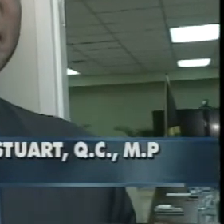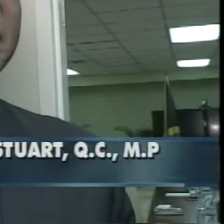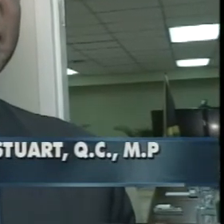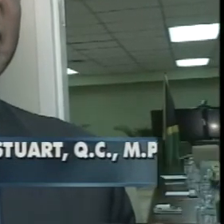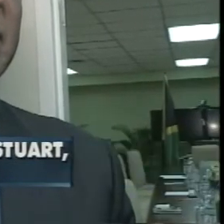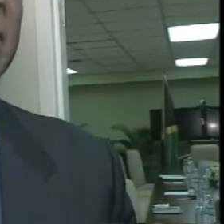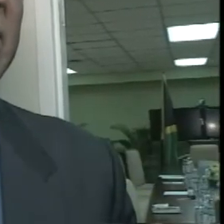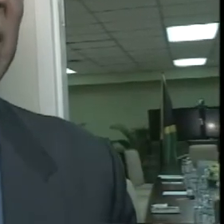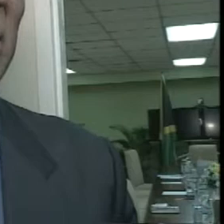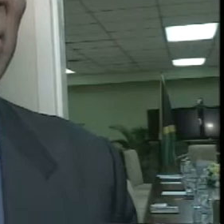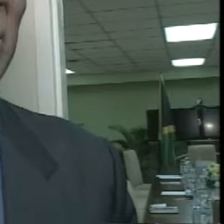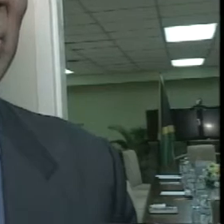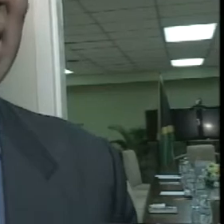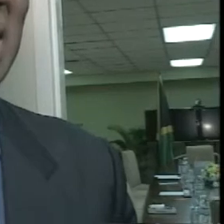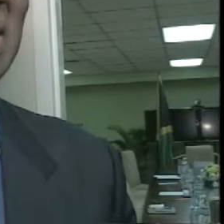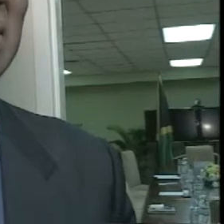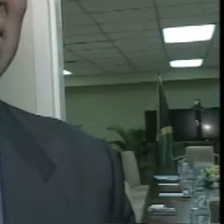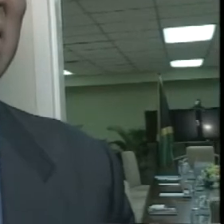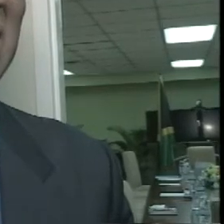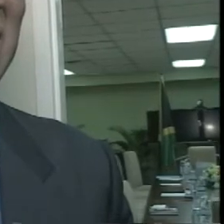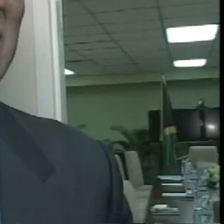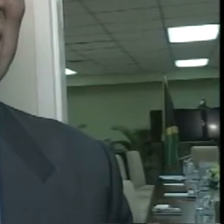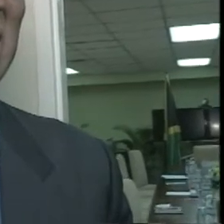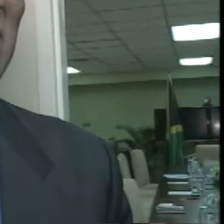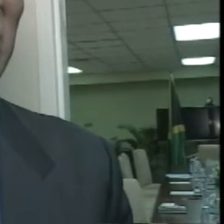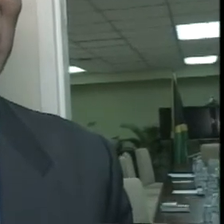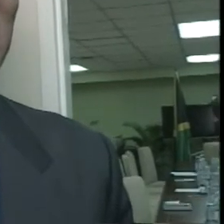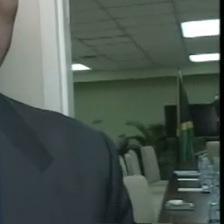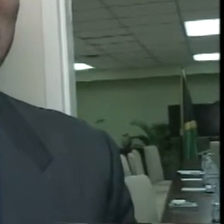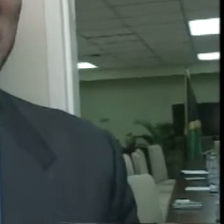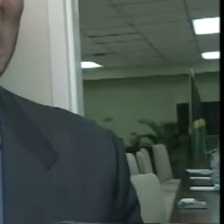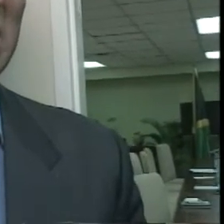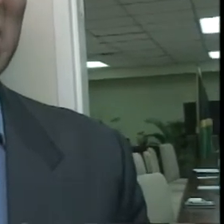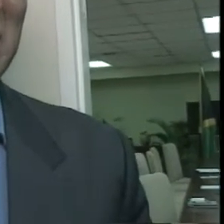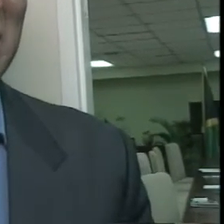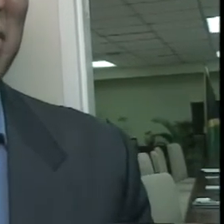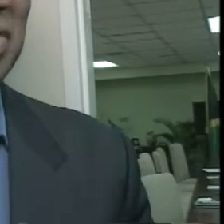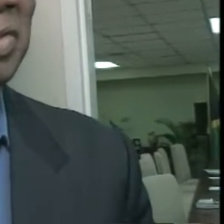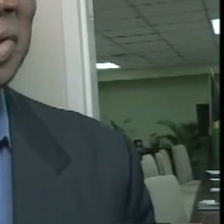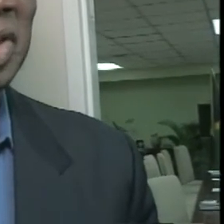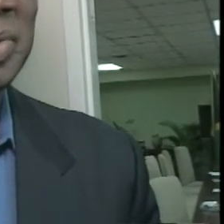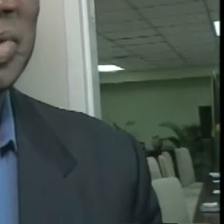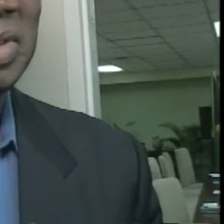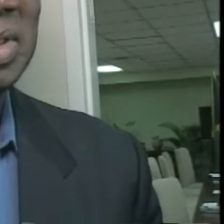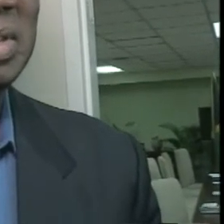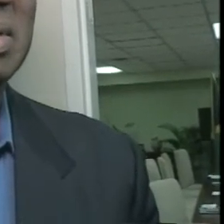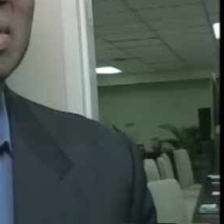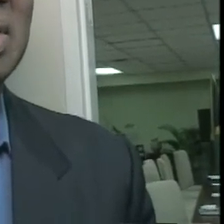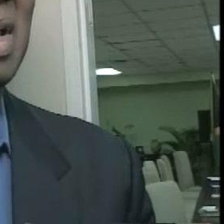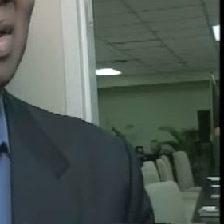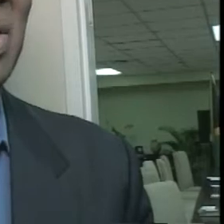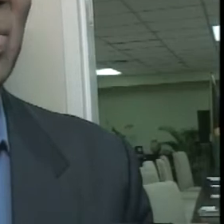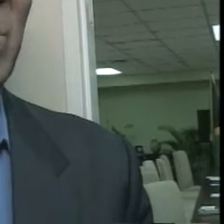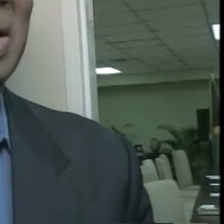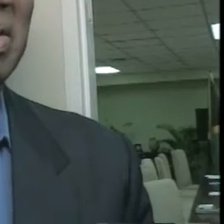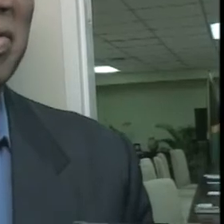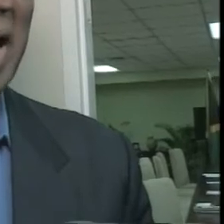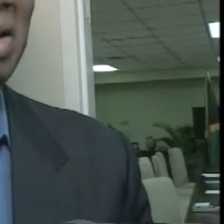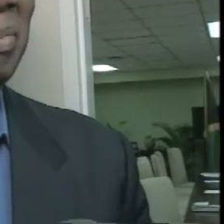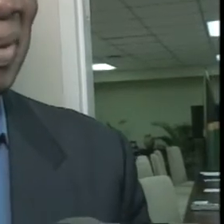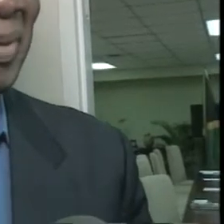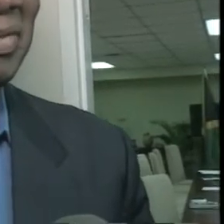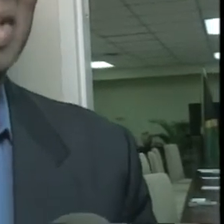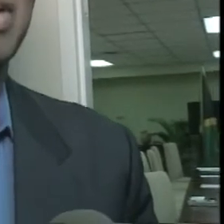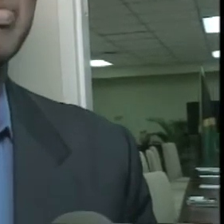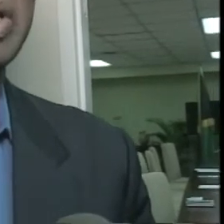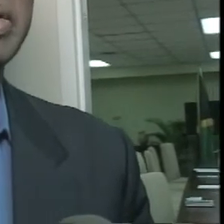that we can just continue to meet for photo opportunities when, in